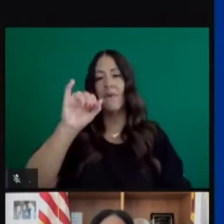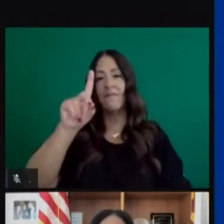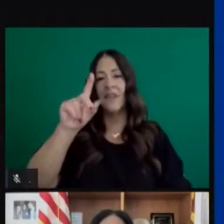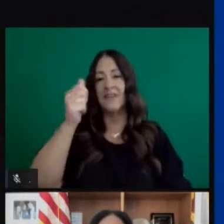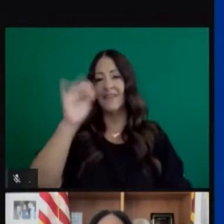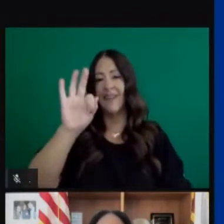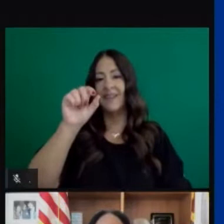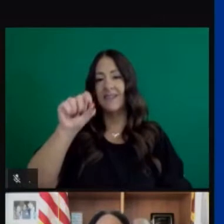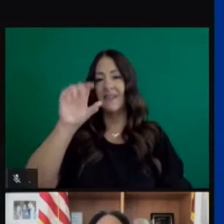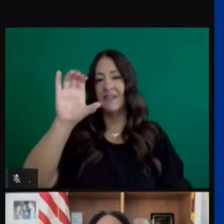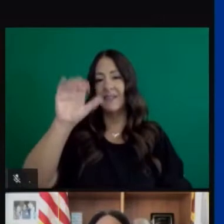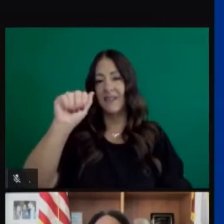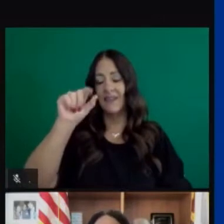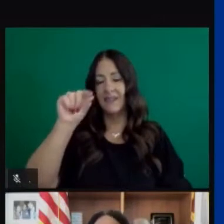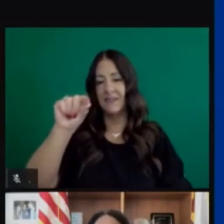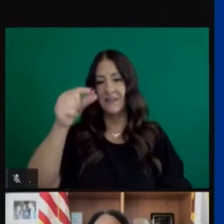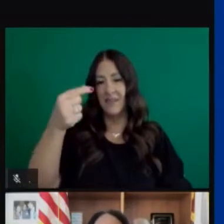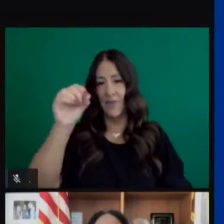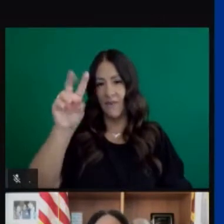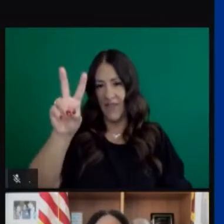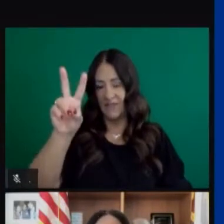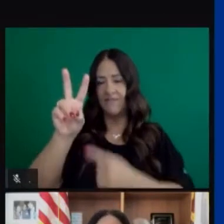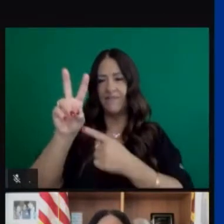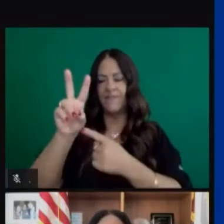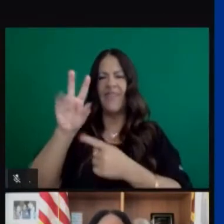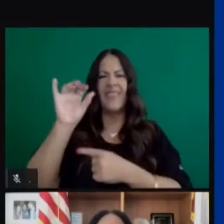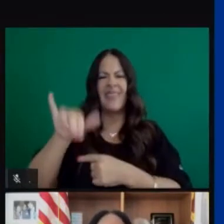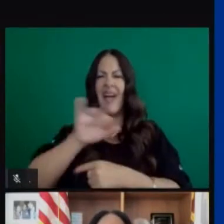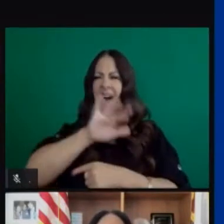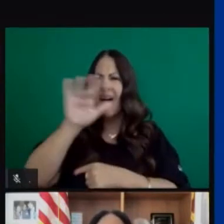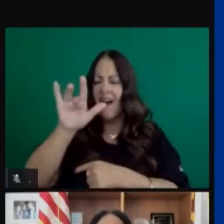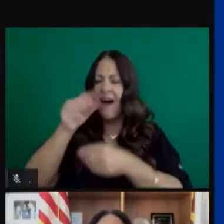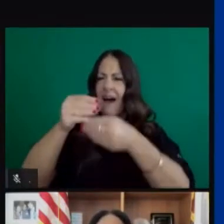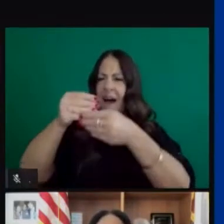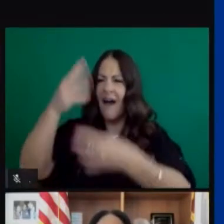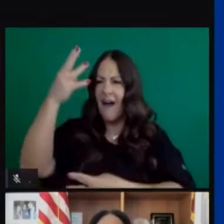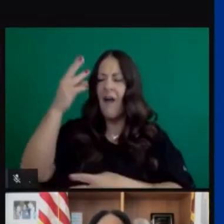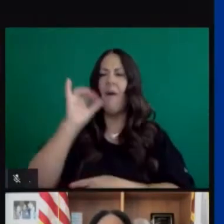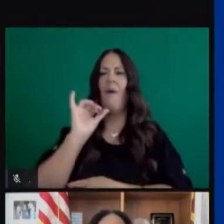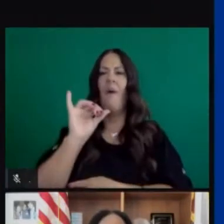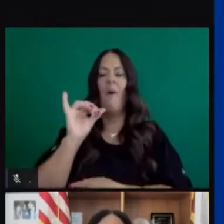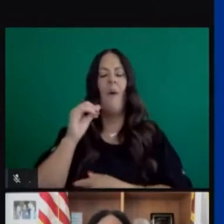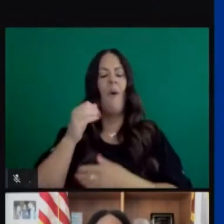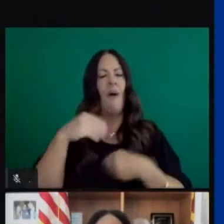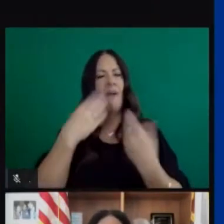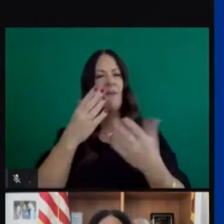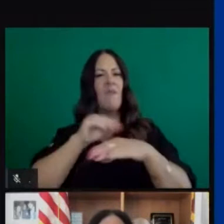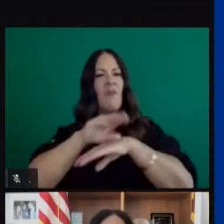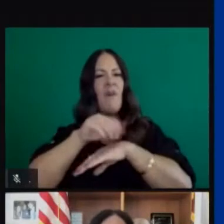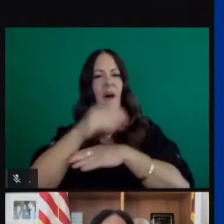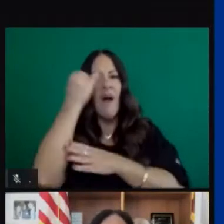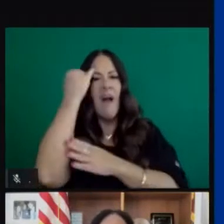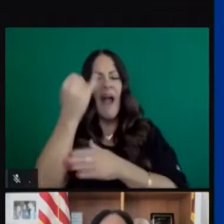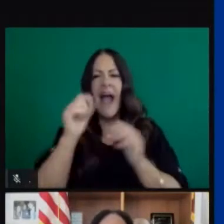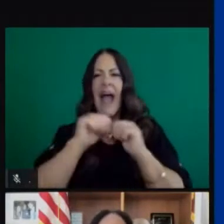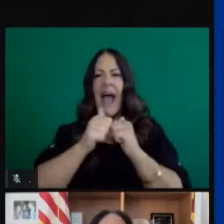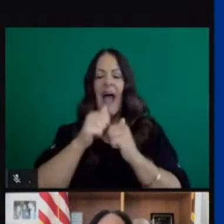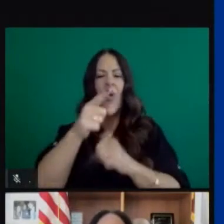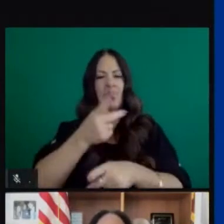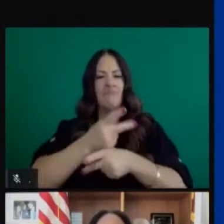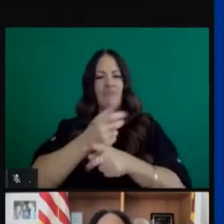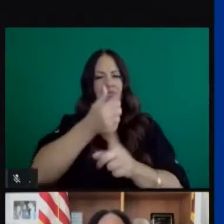covid19.ca.gov. And these playbooks share important information on things that we can do to practice quality self-care